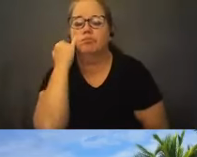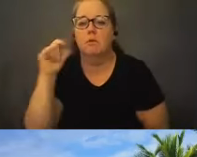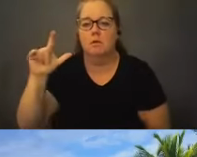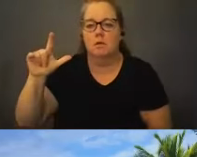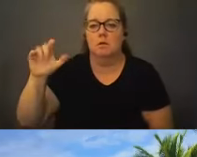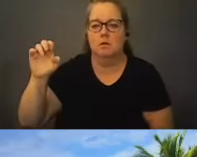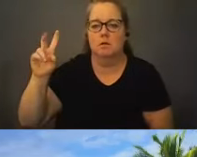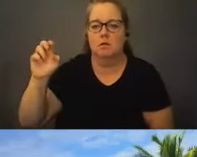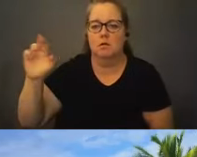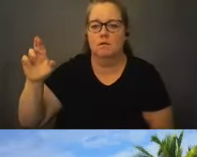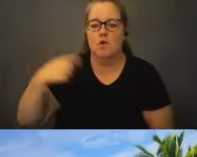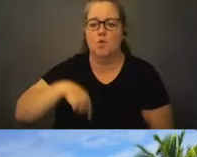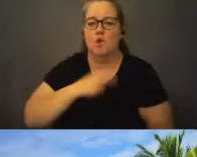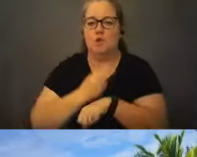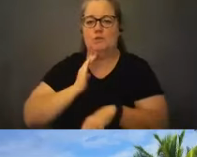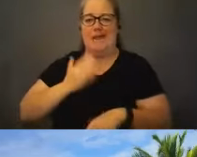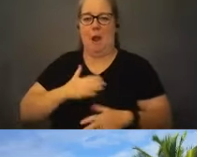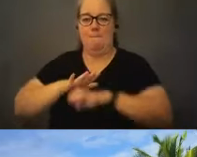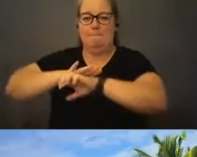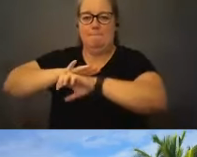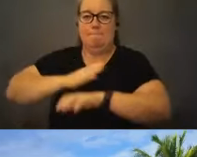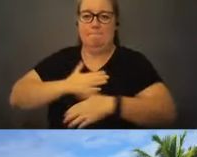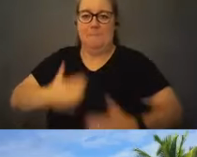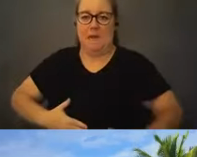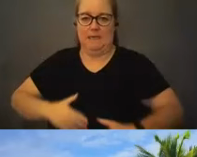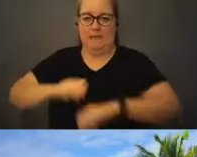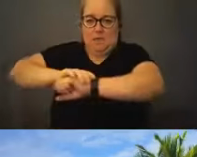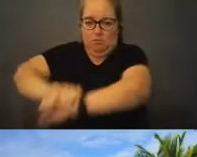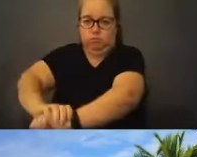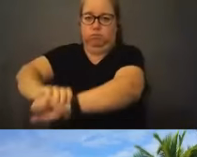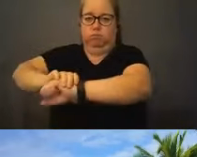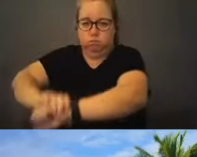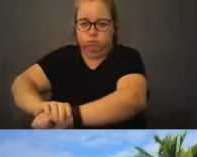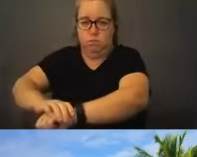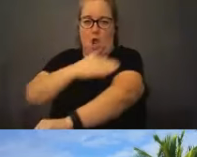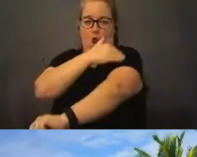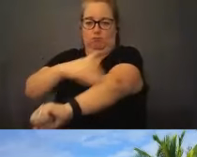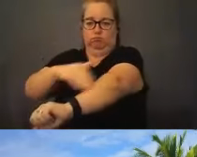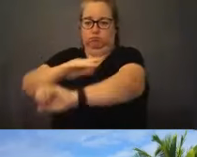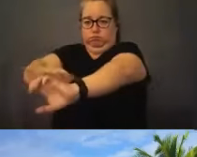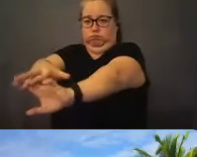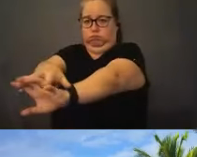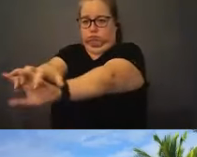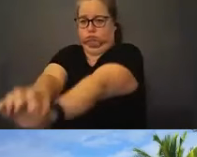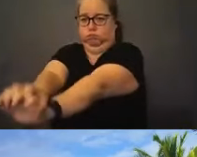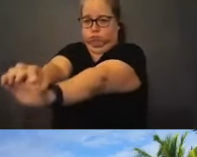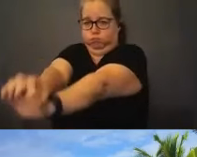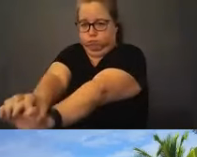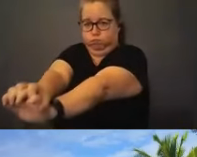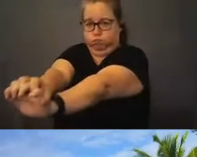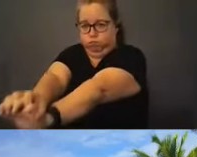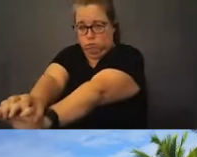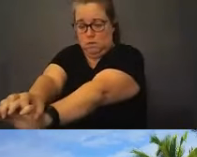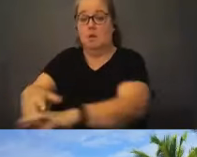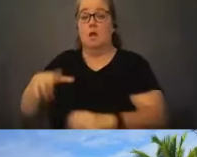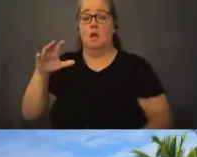know, we're using our body and pushing with our shoulders and keeping the arms straight. So we do